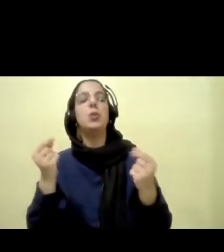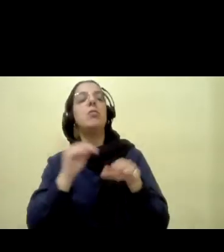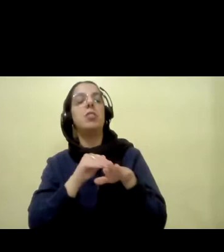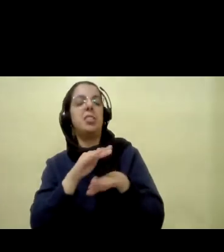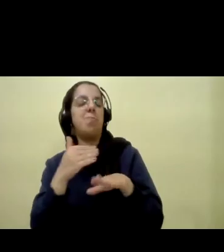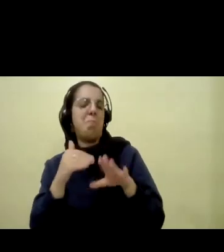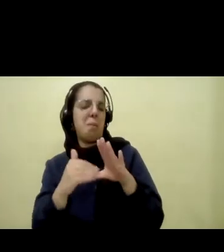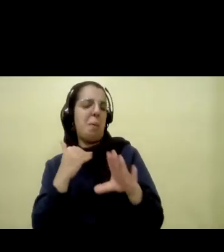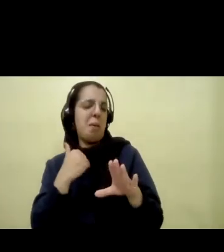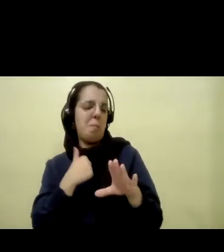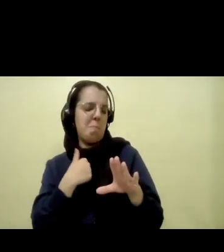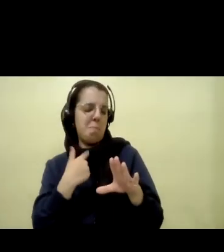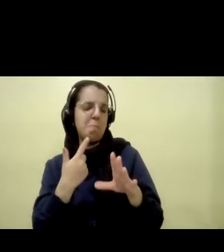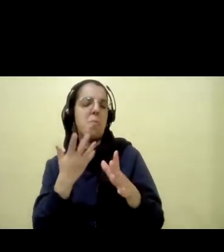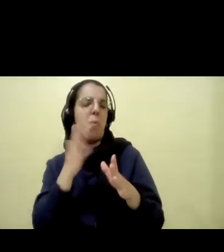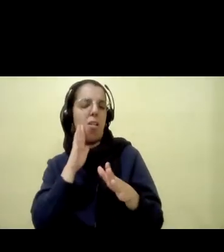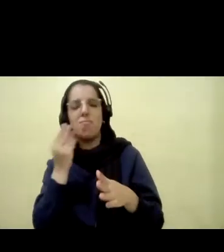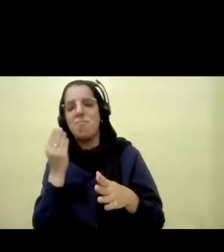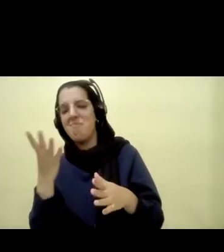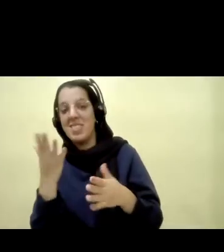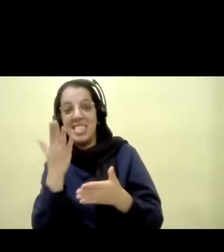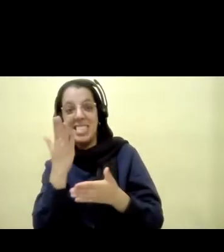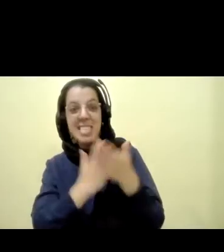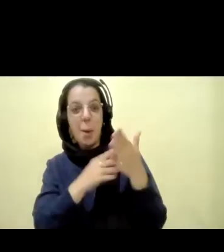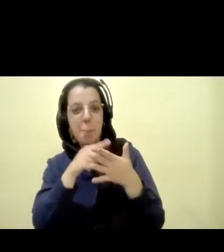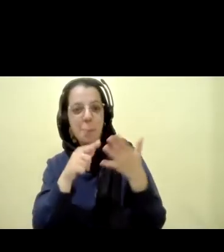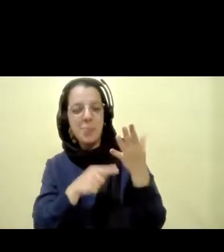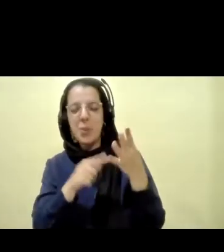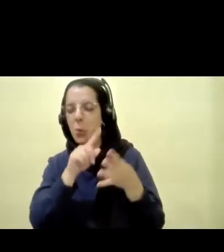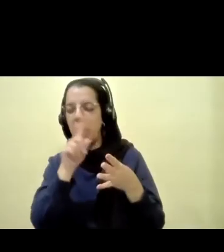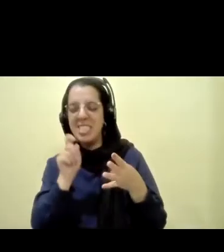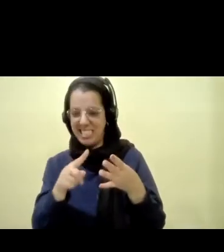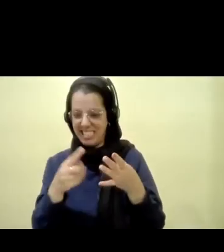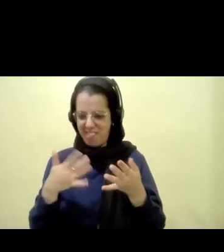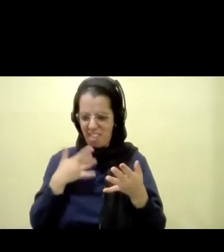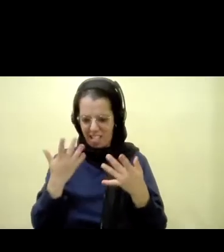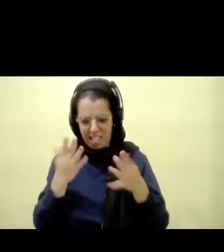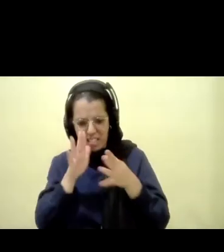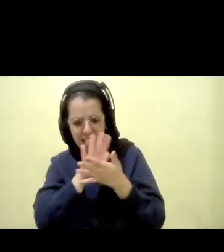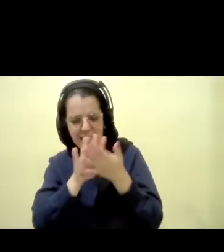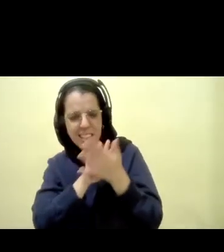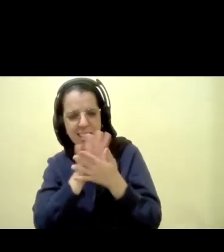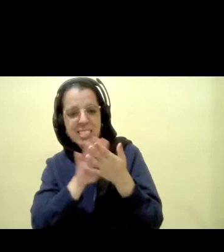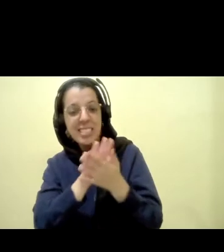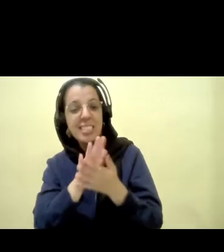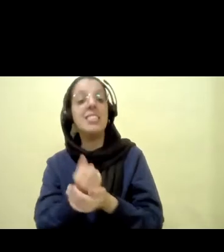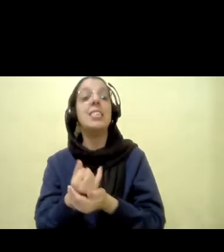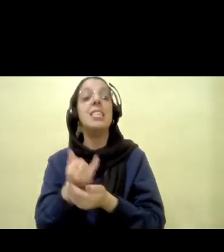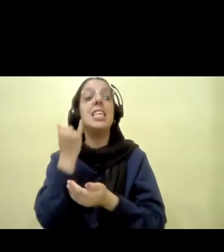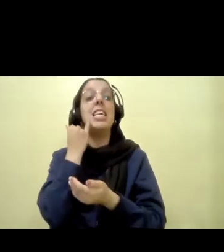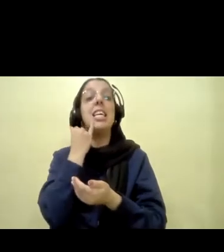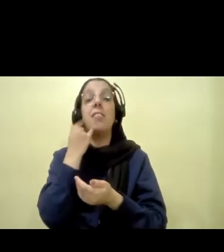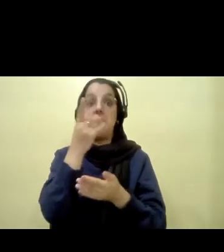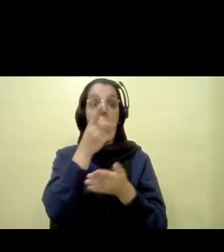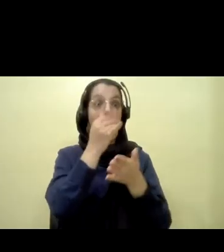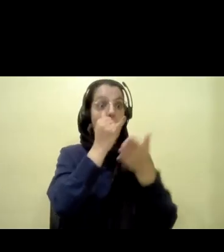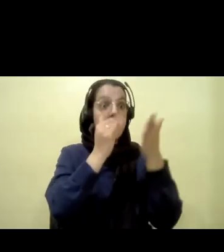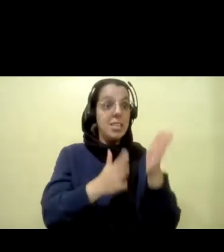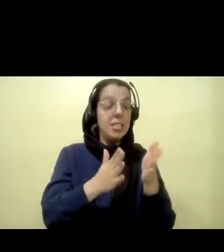can talk about it, because some of these questions can be a bit nuanced. Like, say you're an artist that's collaborating with